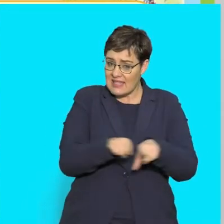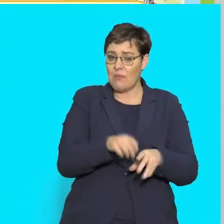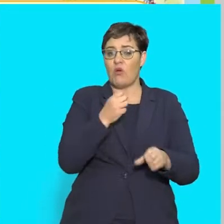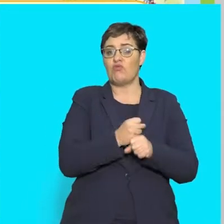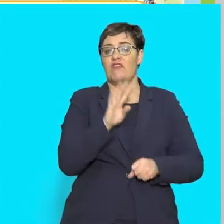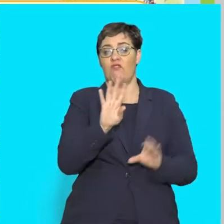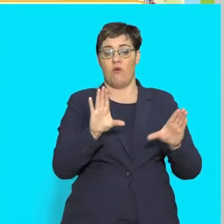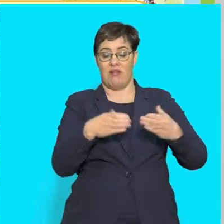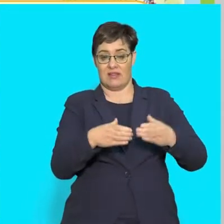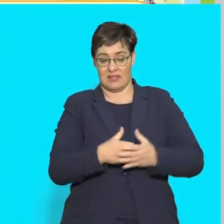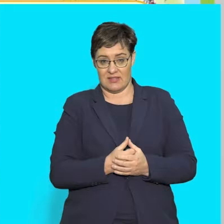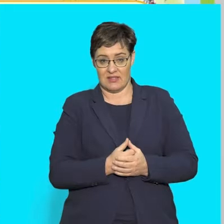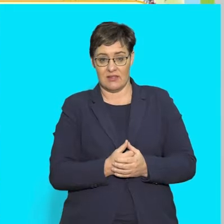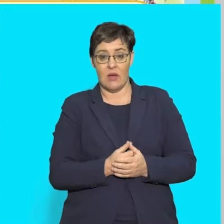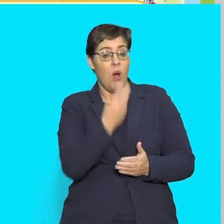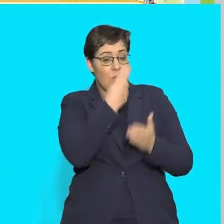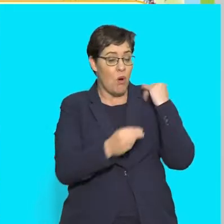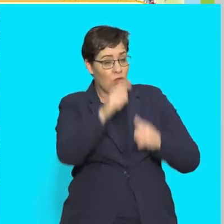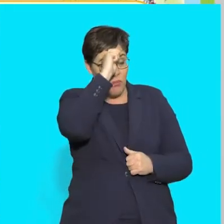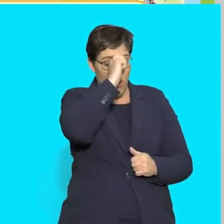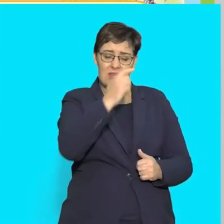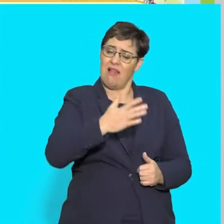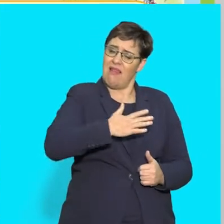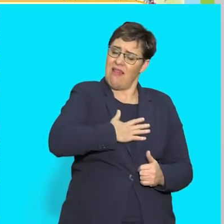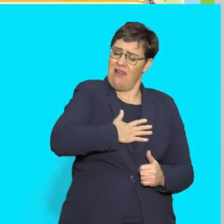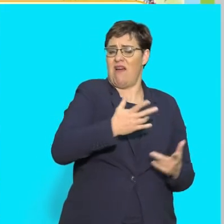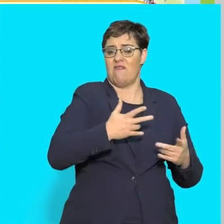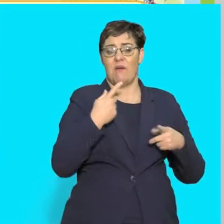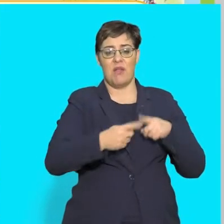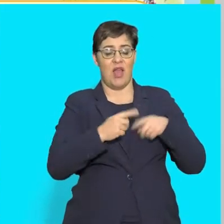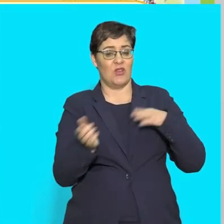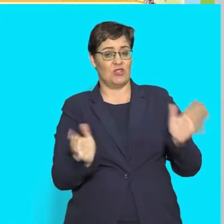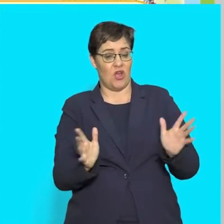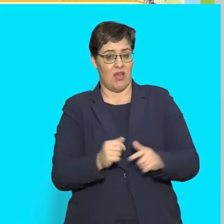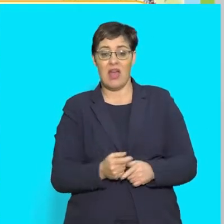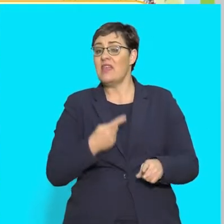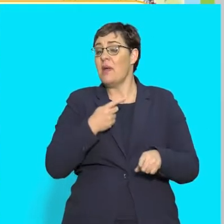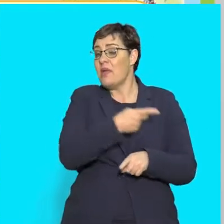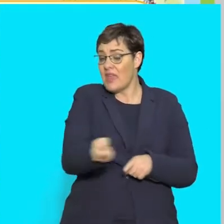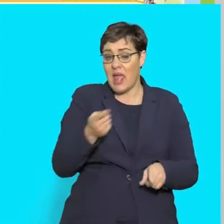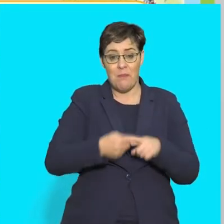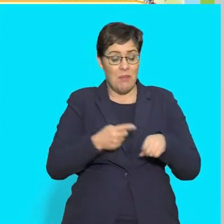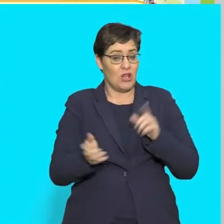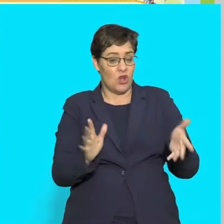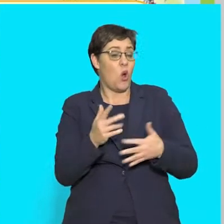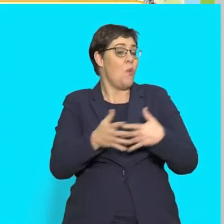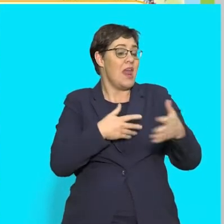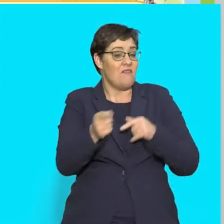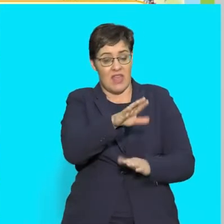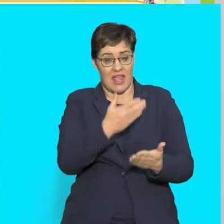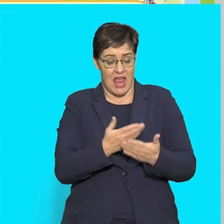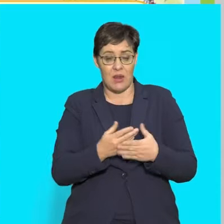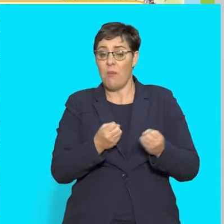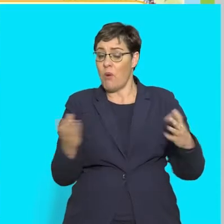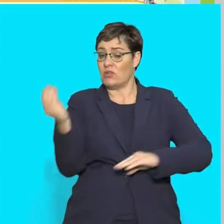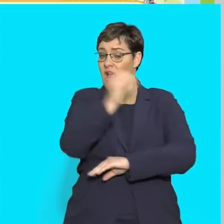grade 4 class. Both boys love playing soccer. They play soccer whenever they can. On most